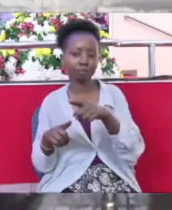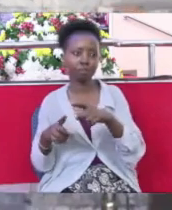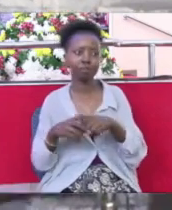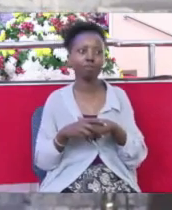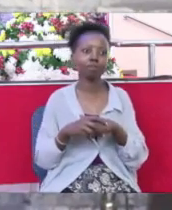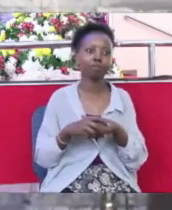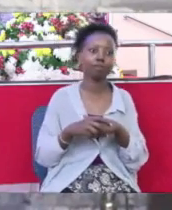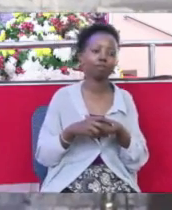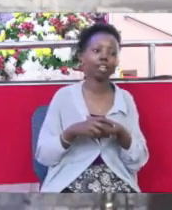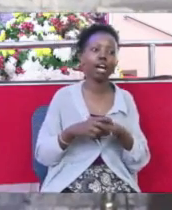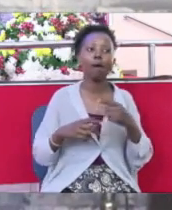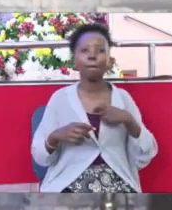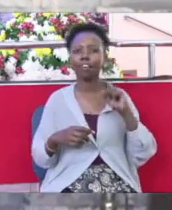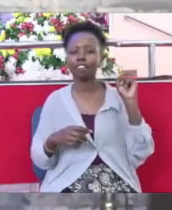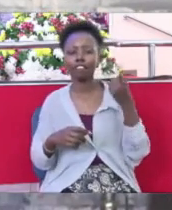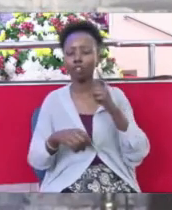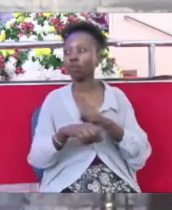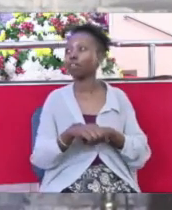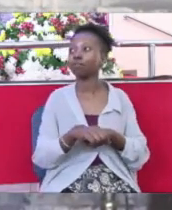mine will be the first one that